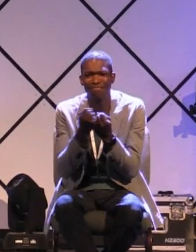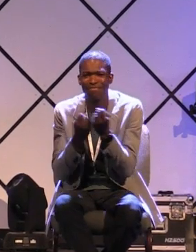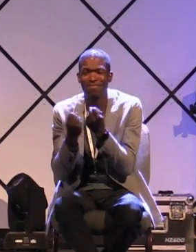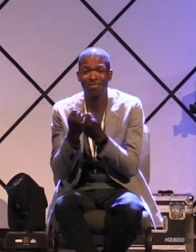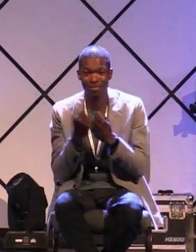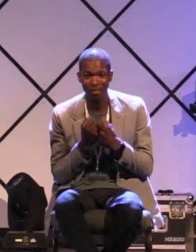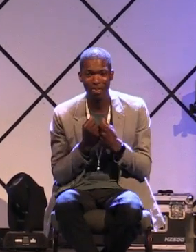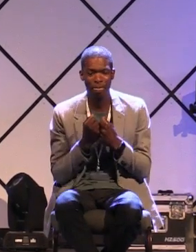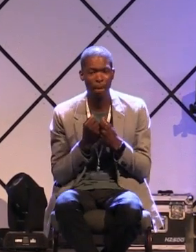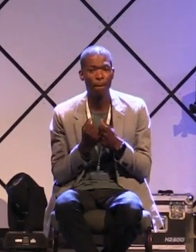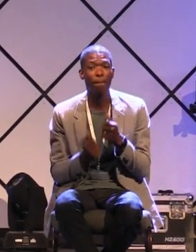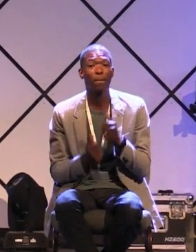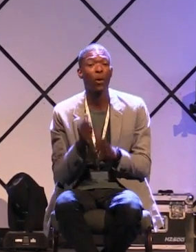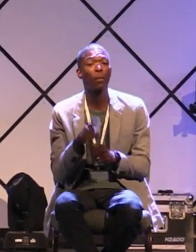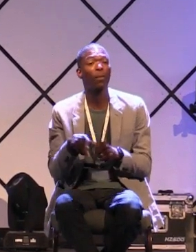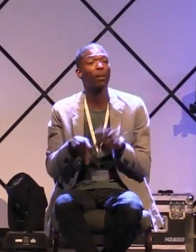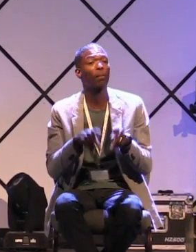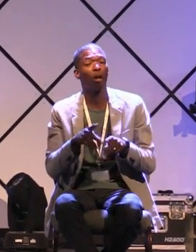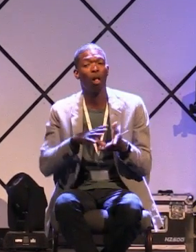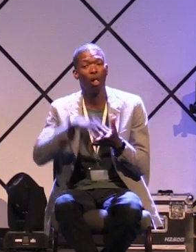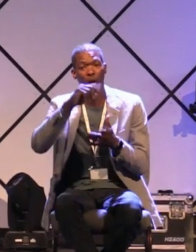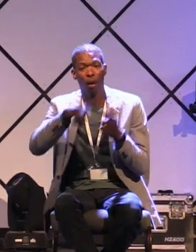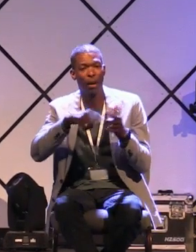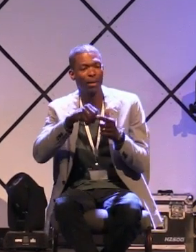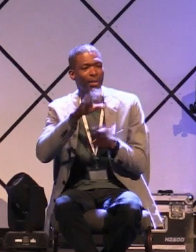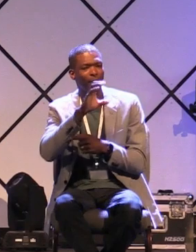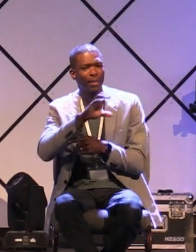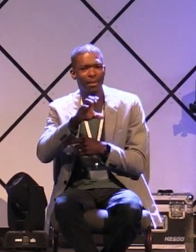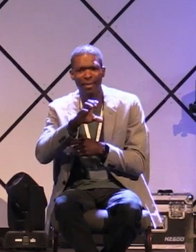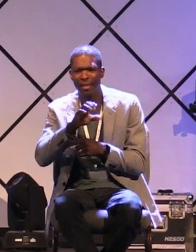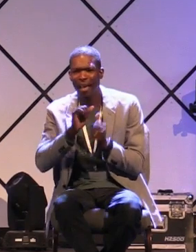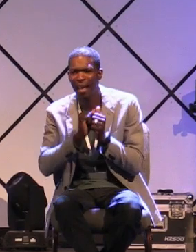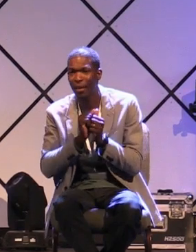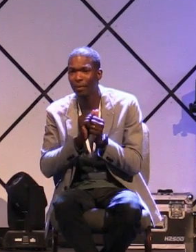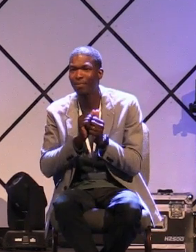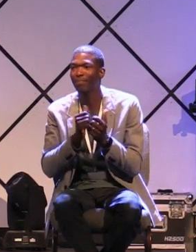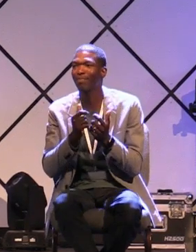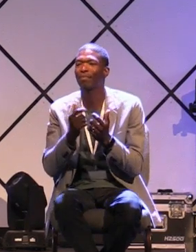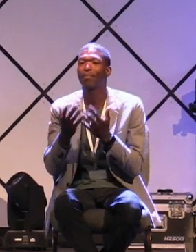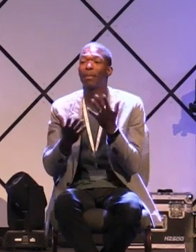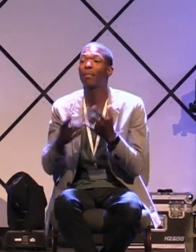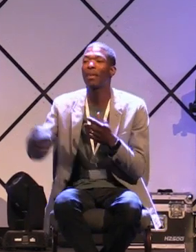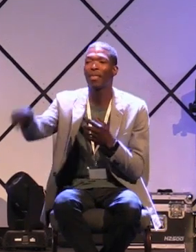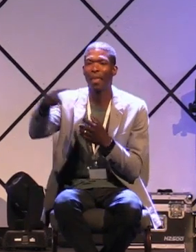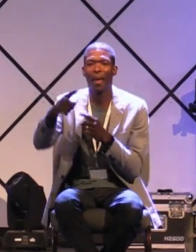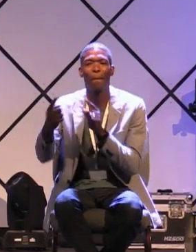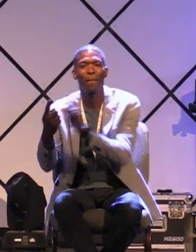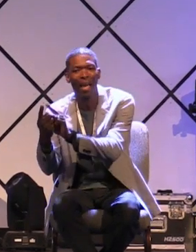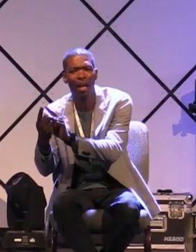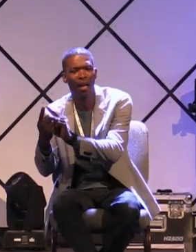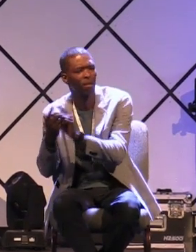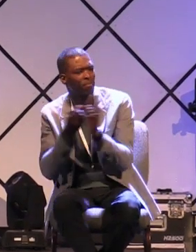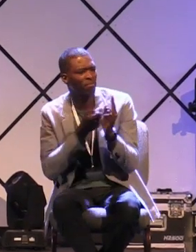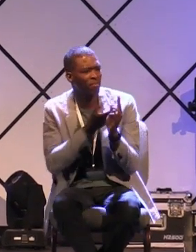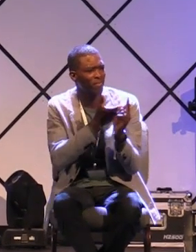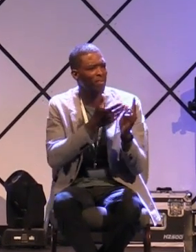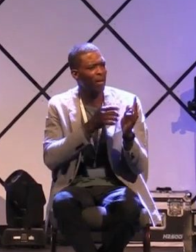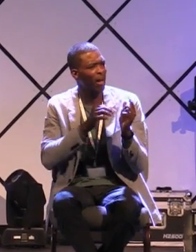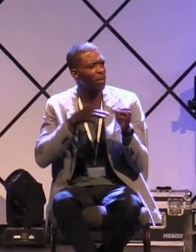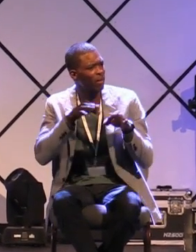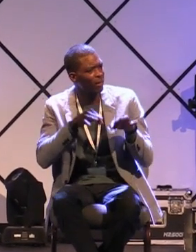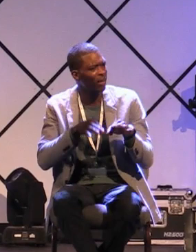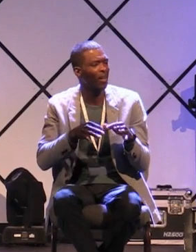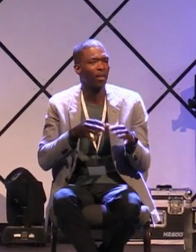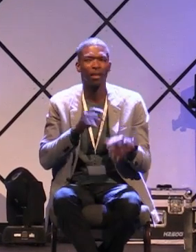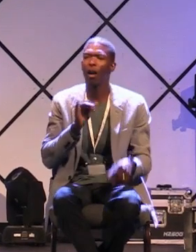most people learn about canine companions and inquire about getting involved after meeting one of you. Today we celebrate you as well.